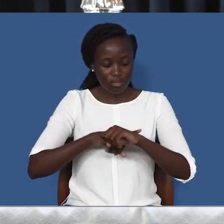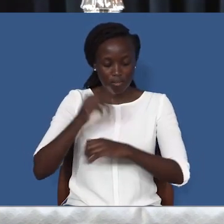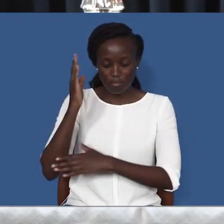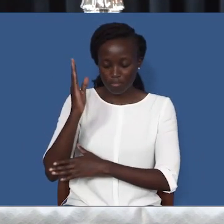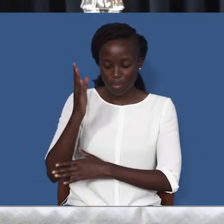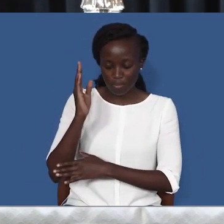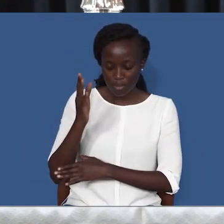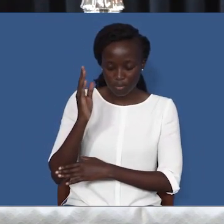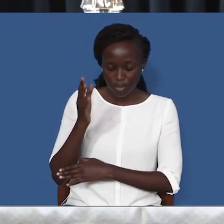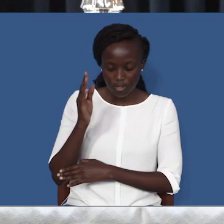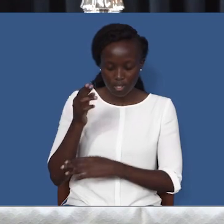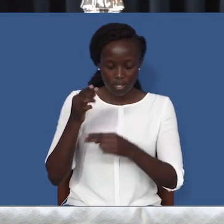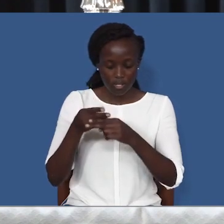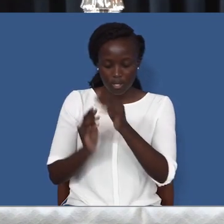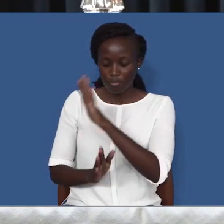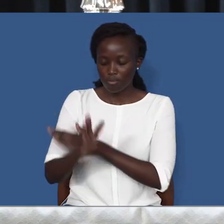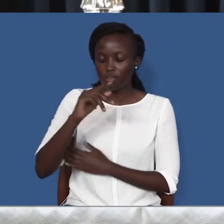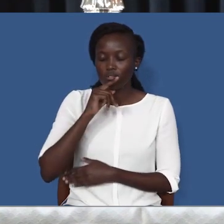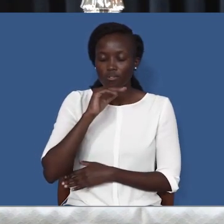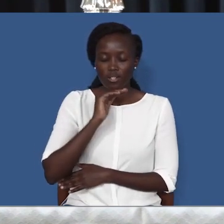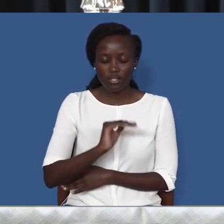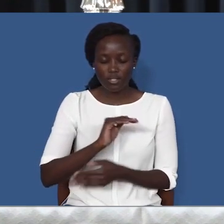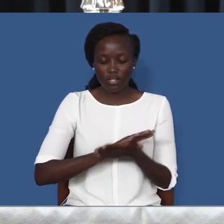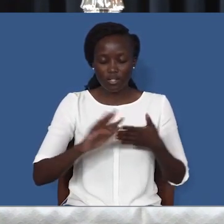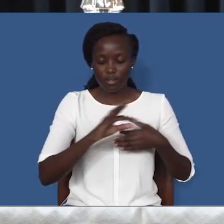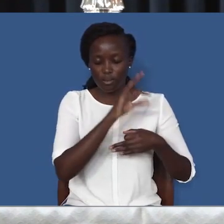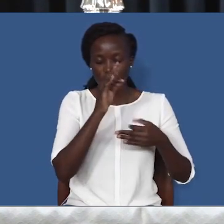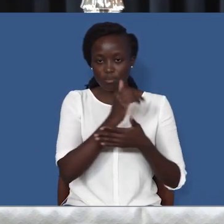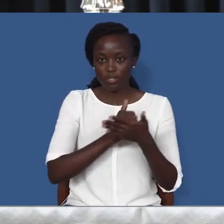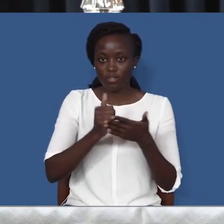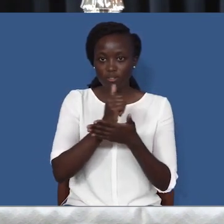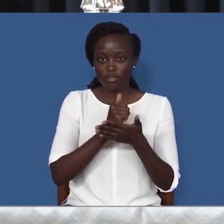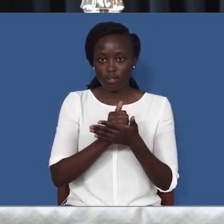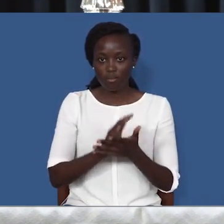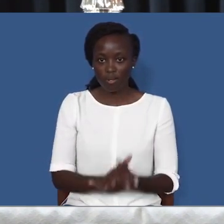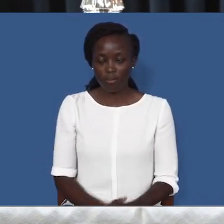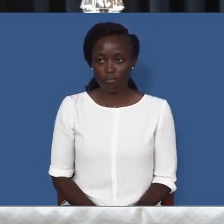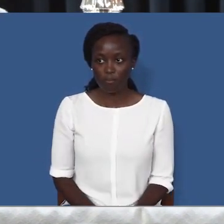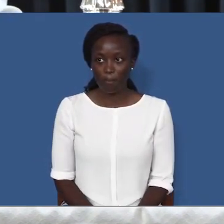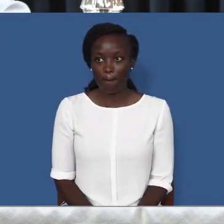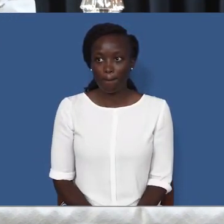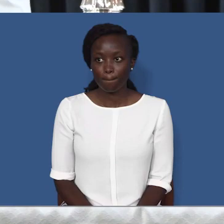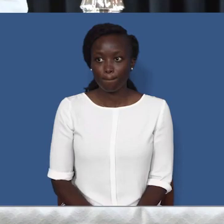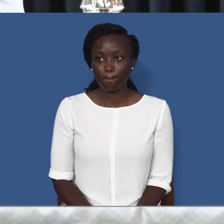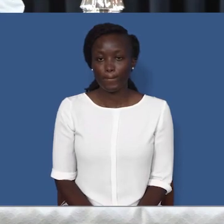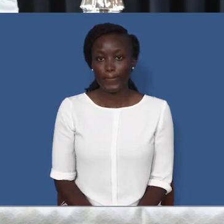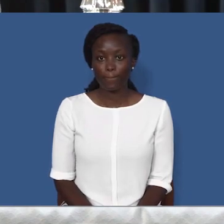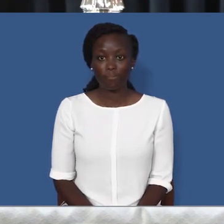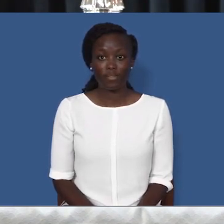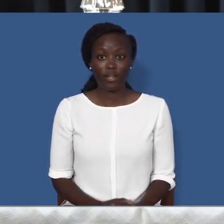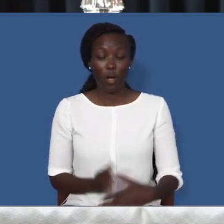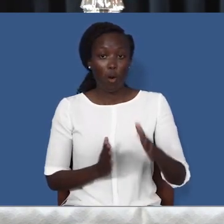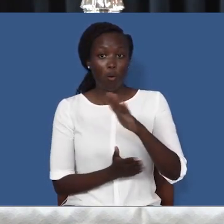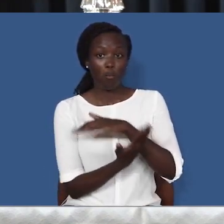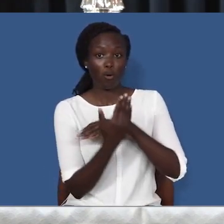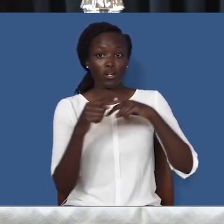altar today. In the name of the Father, the Son, and the Holy Spirit. Amen. Our reflection this